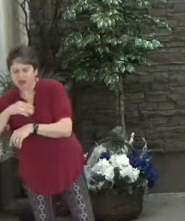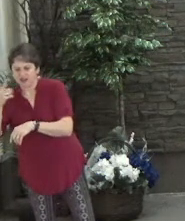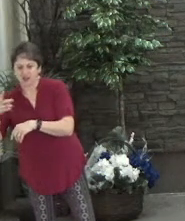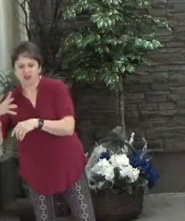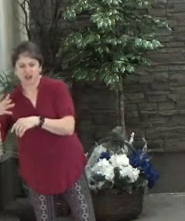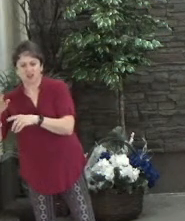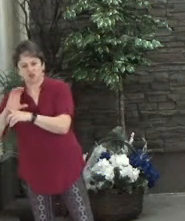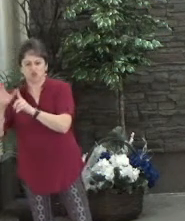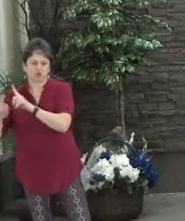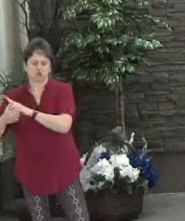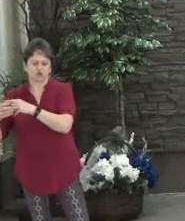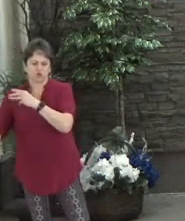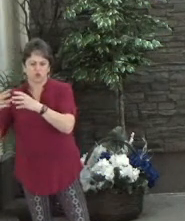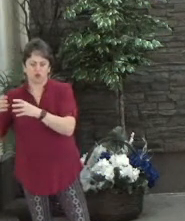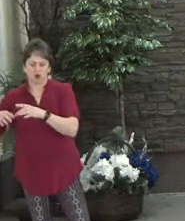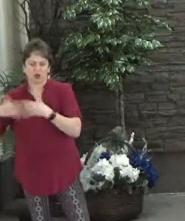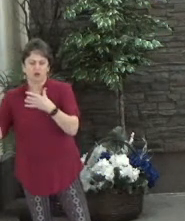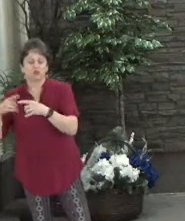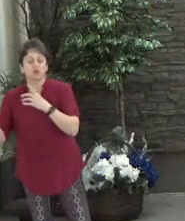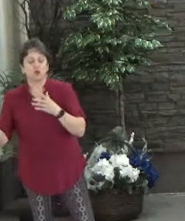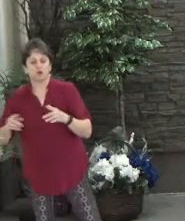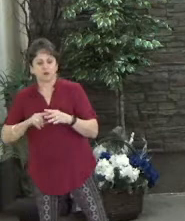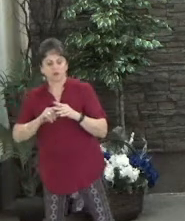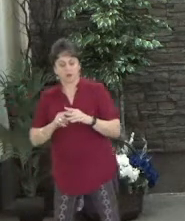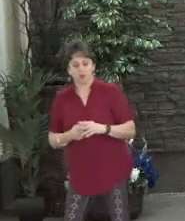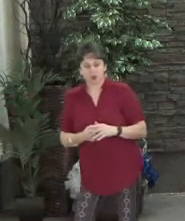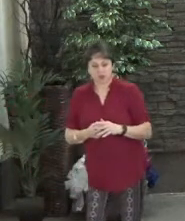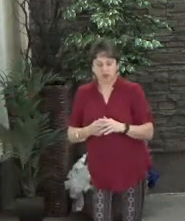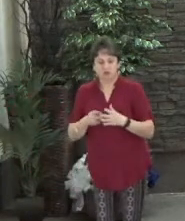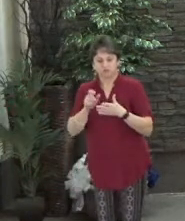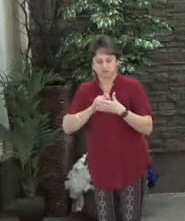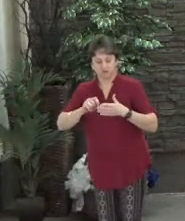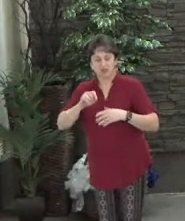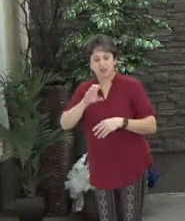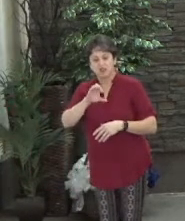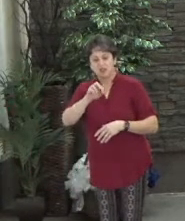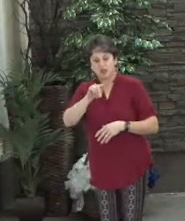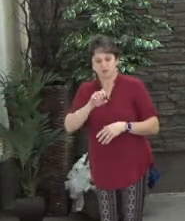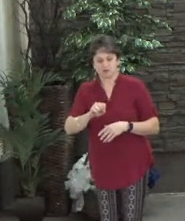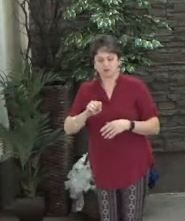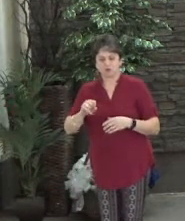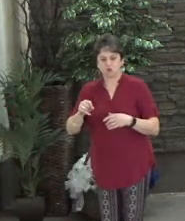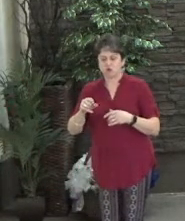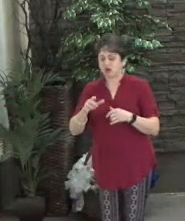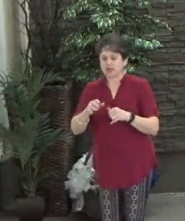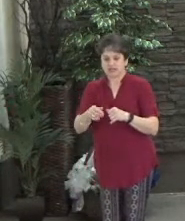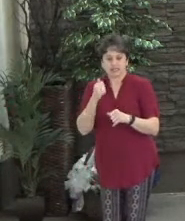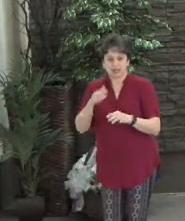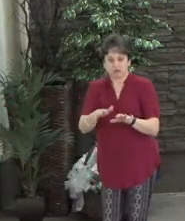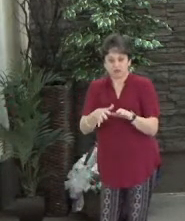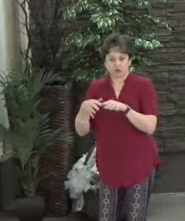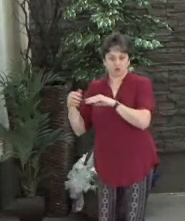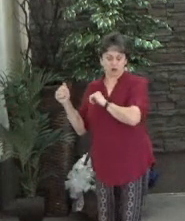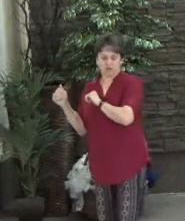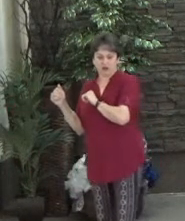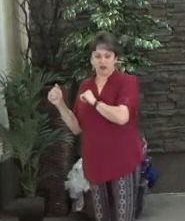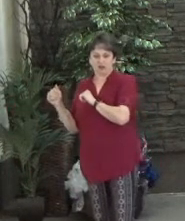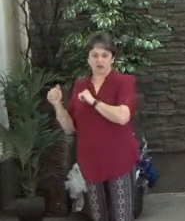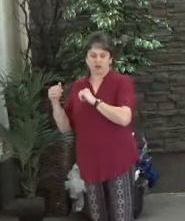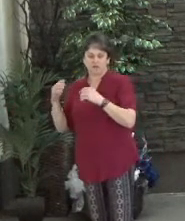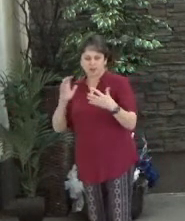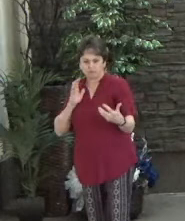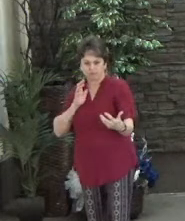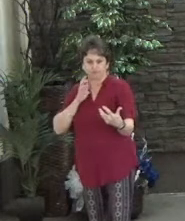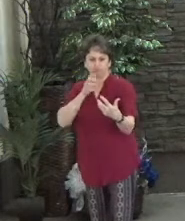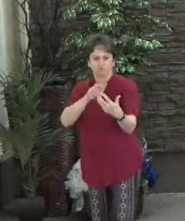war outrage." So they began writing. This campus ministry, rather than retreating into the polarization, they